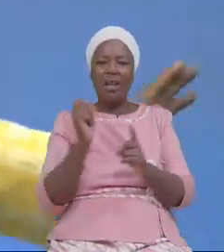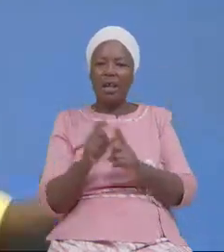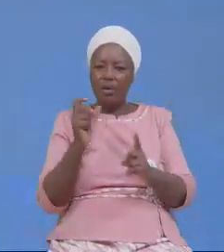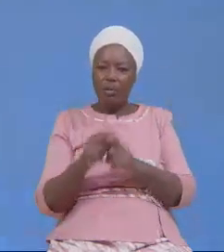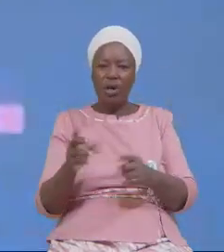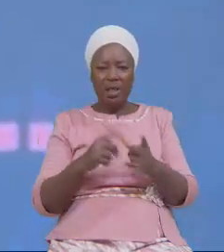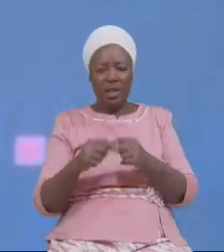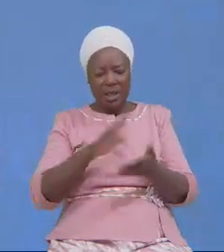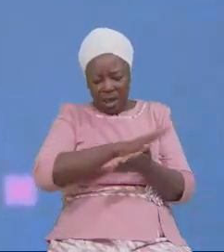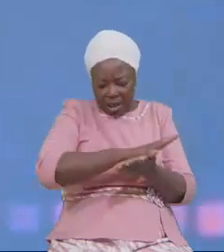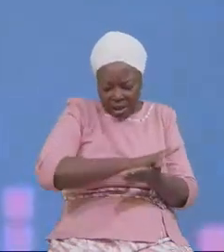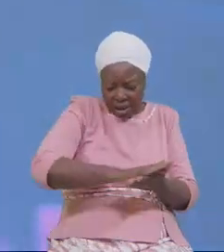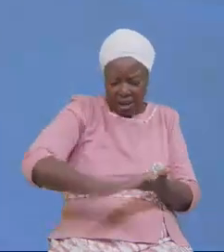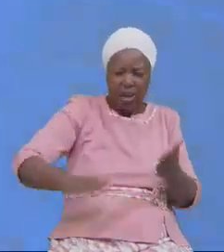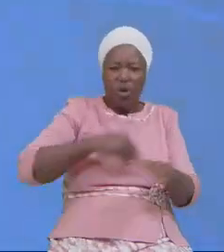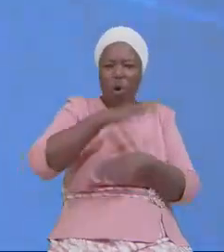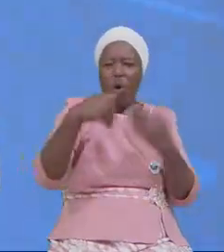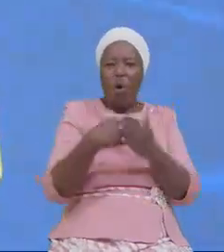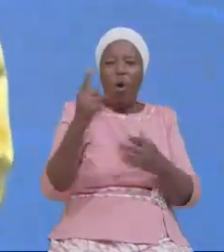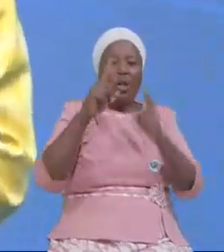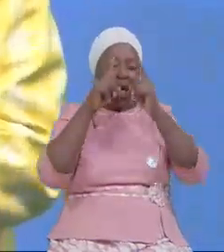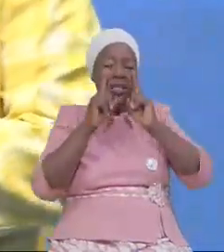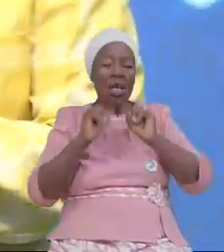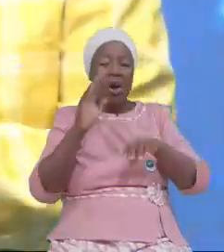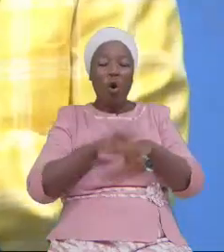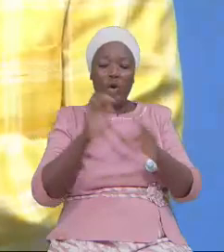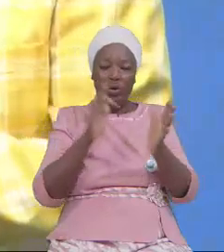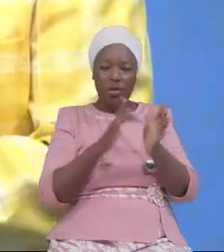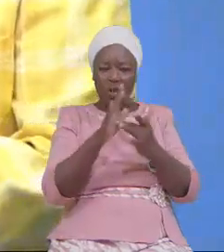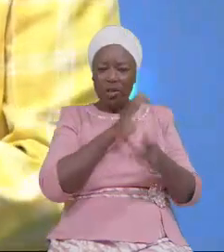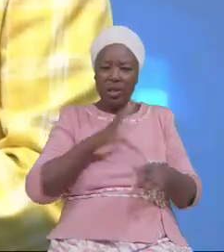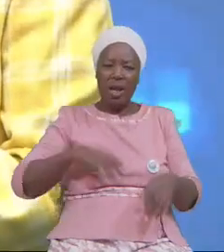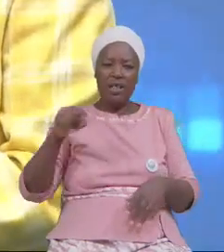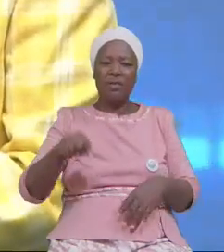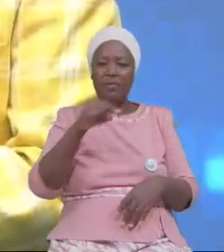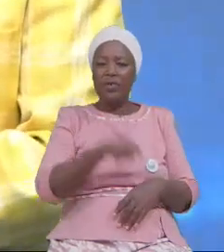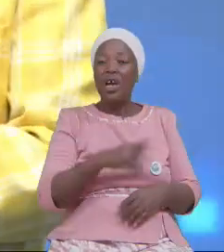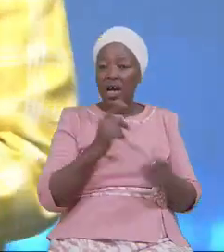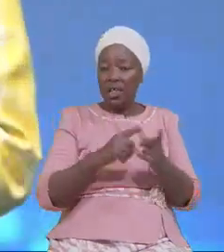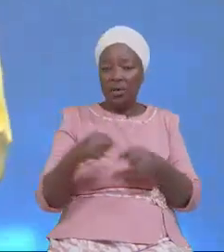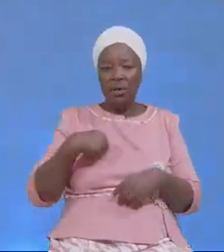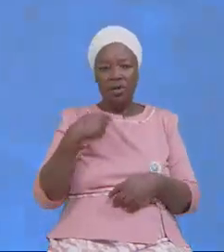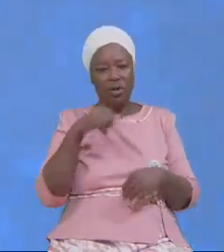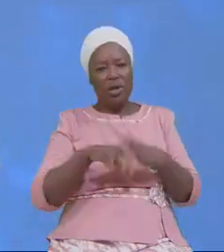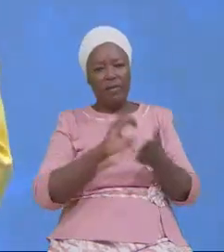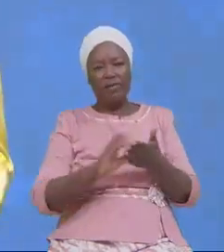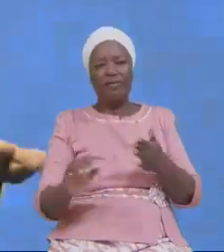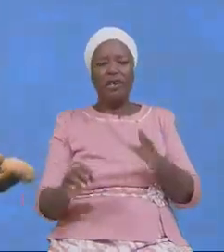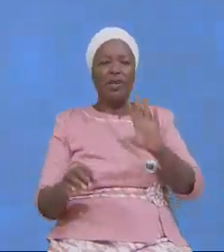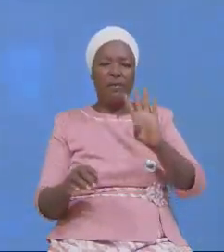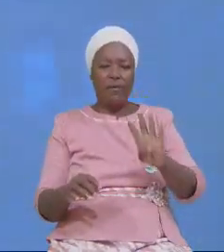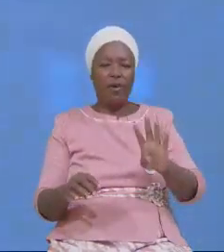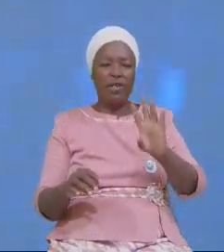cleaned up the tears. And then we're told in verse 47, in verse